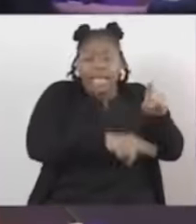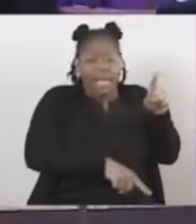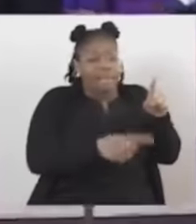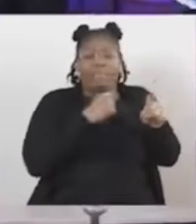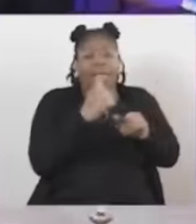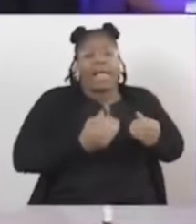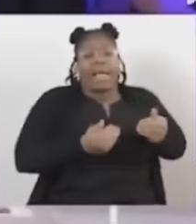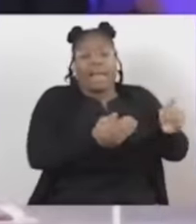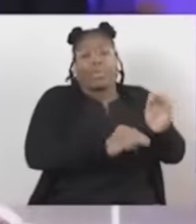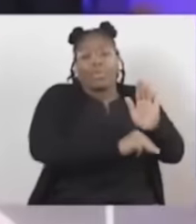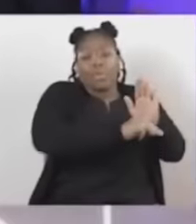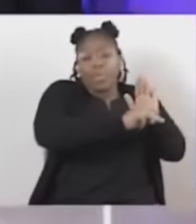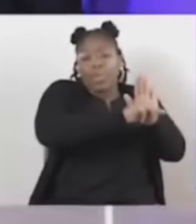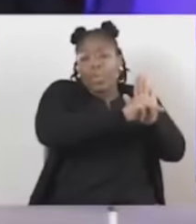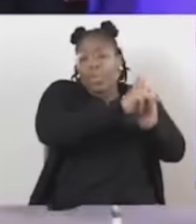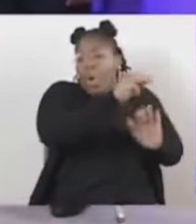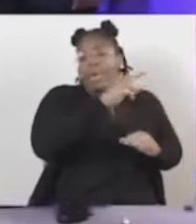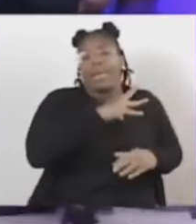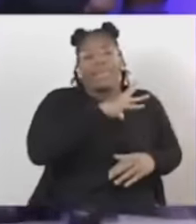grow with compromise.